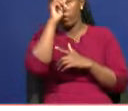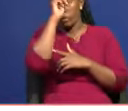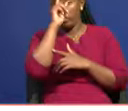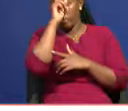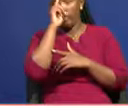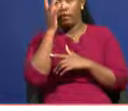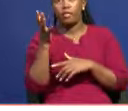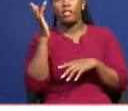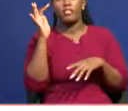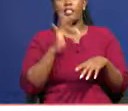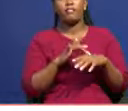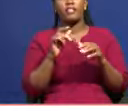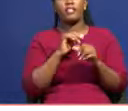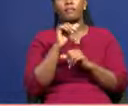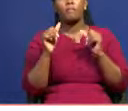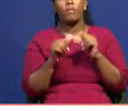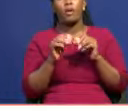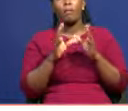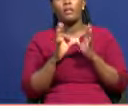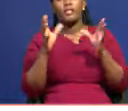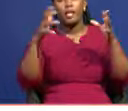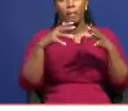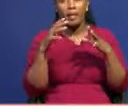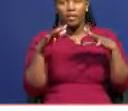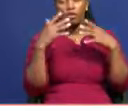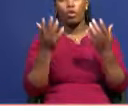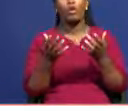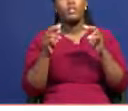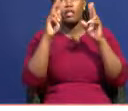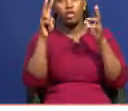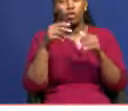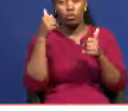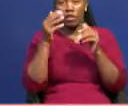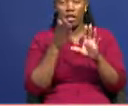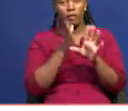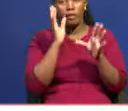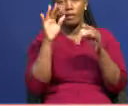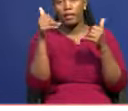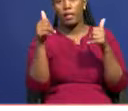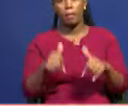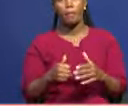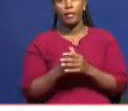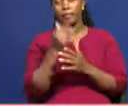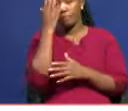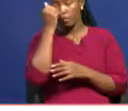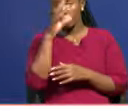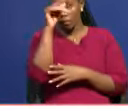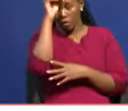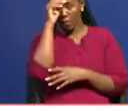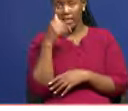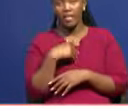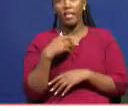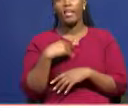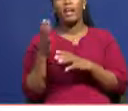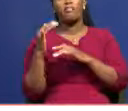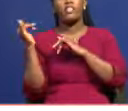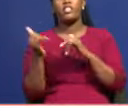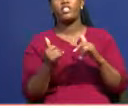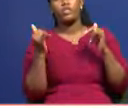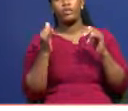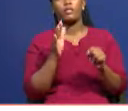on the companies that are or the entities that are not exempted, because what the government has done mm-hmm. is it has introduced exemptions for the